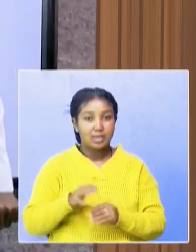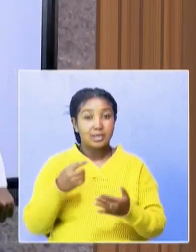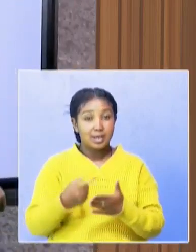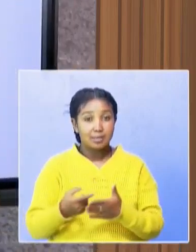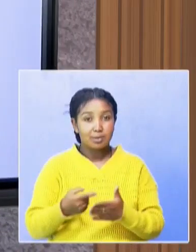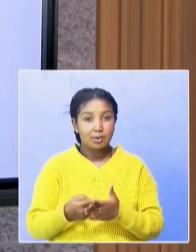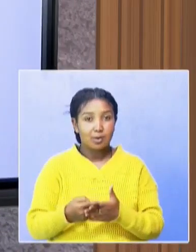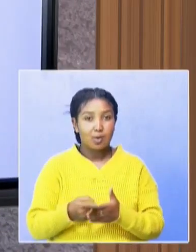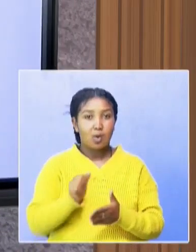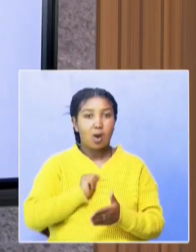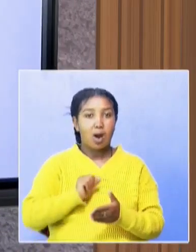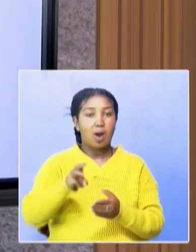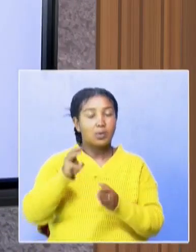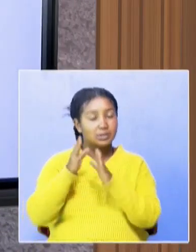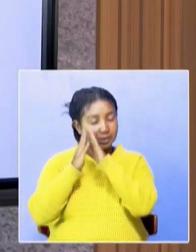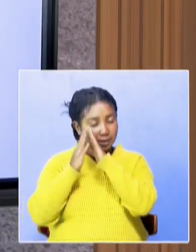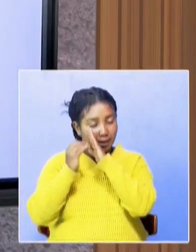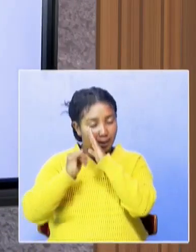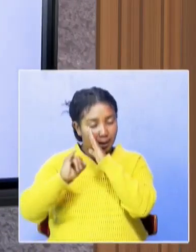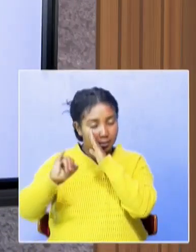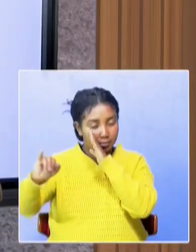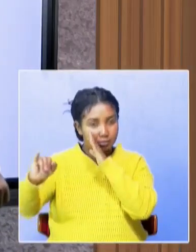Here, I was sleeping.